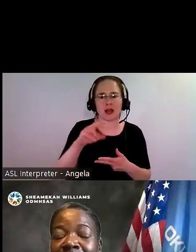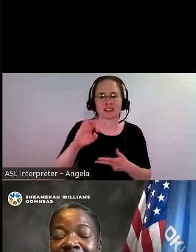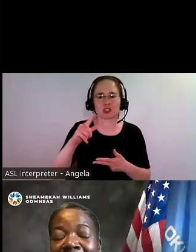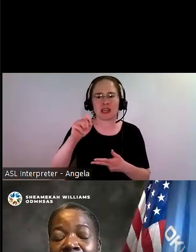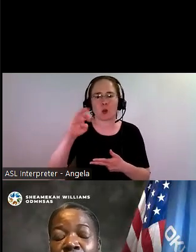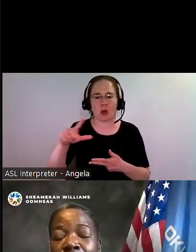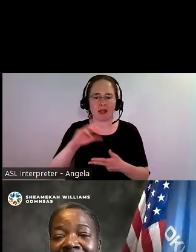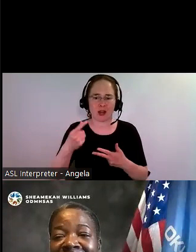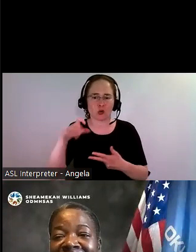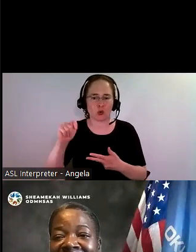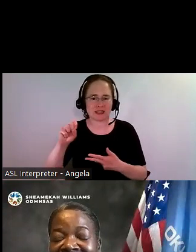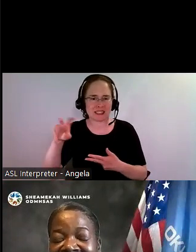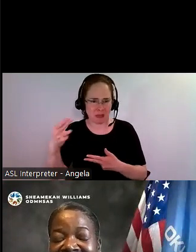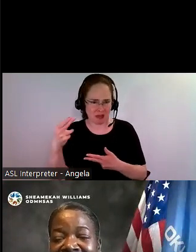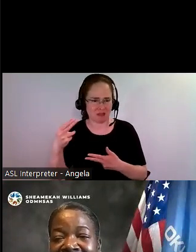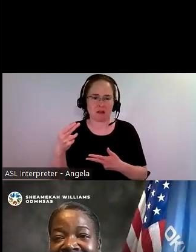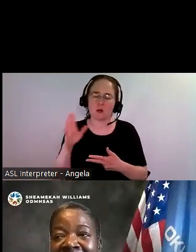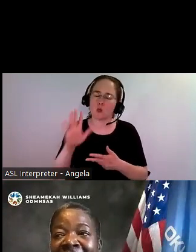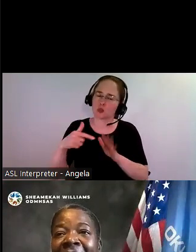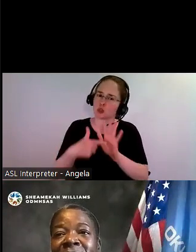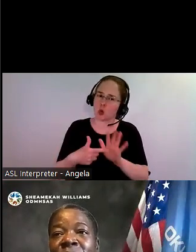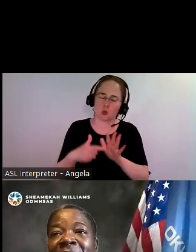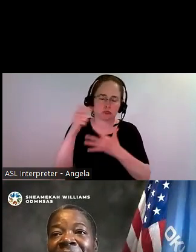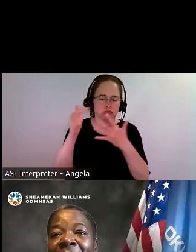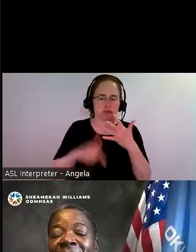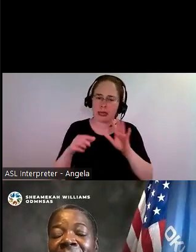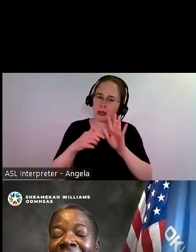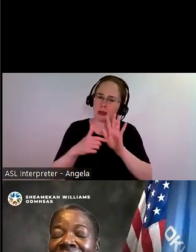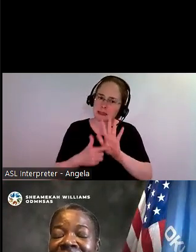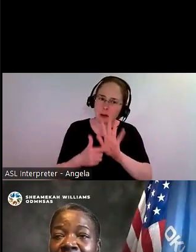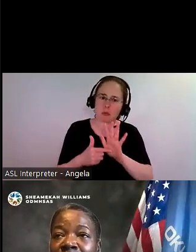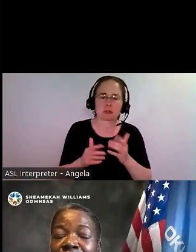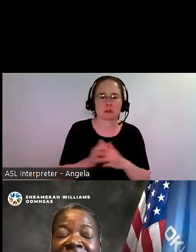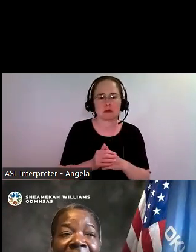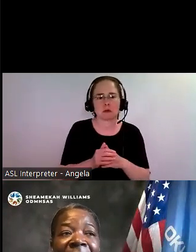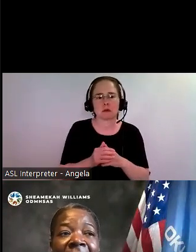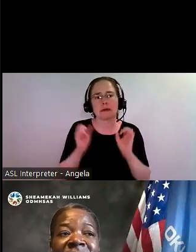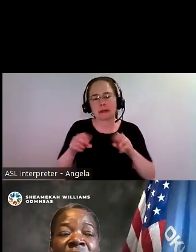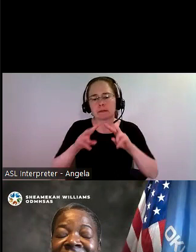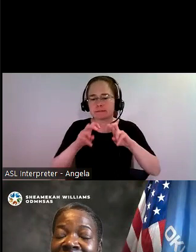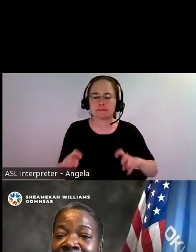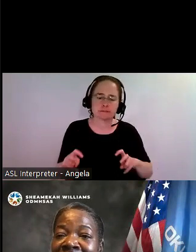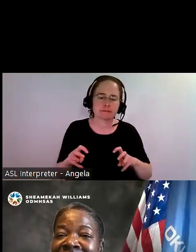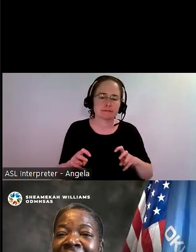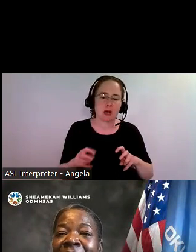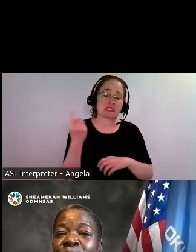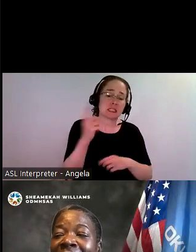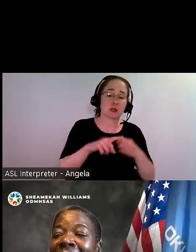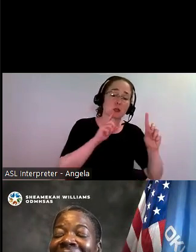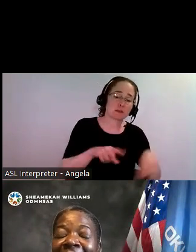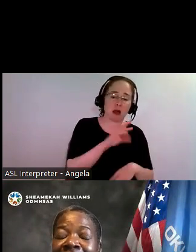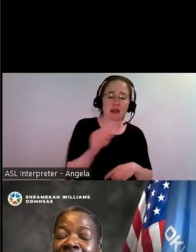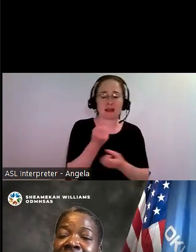examples of really how their organization as a CCBHC has really been able to look at that, someone to respond, but also a safe place, and